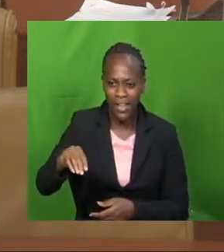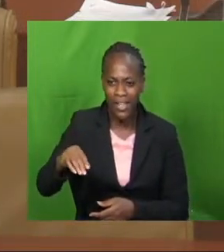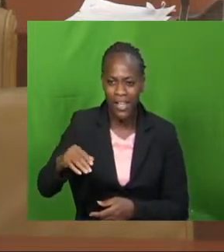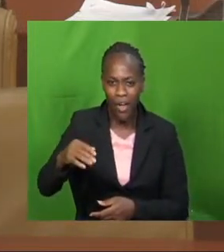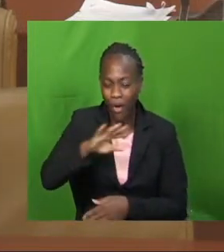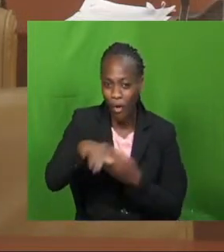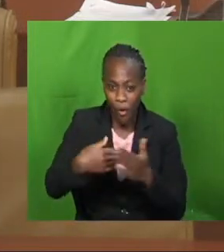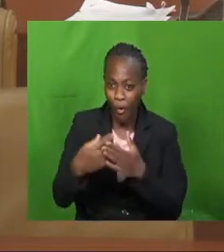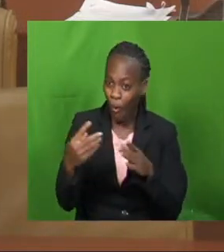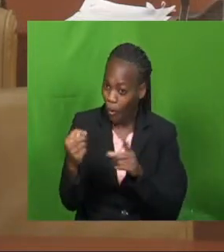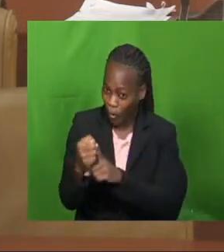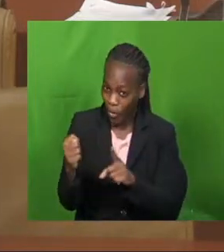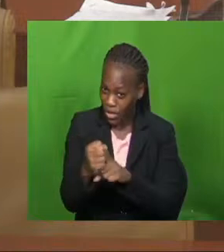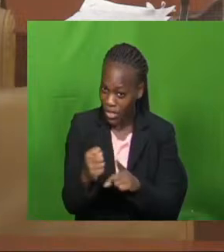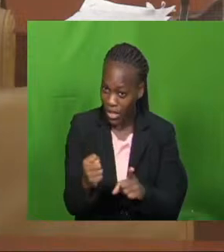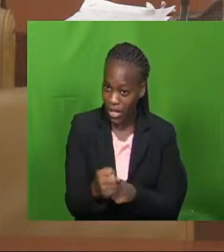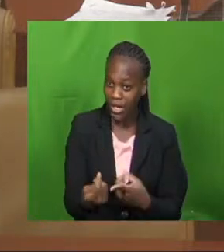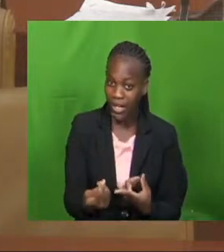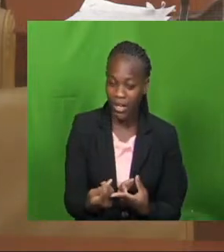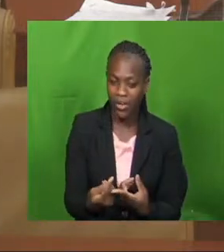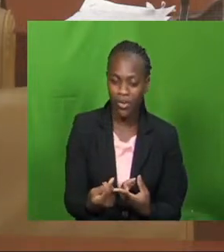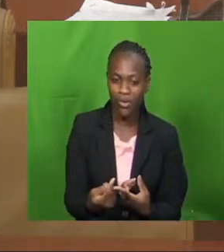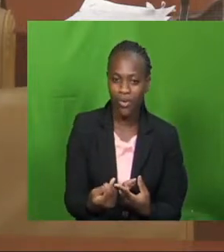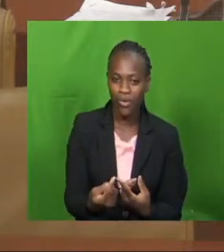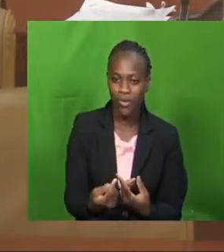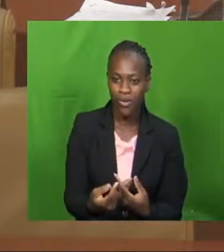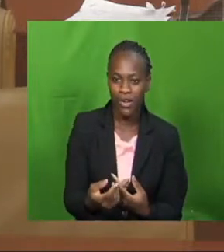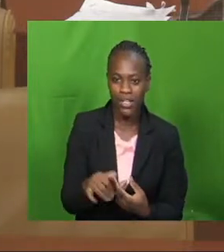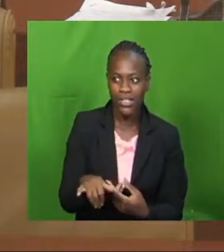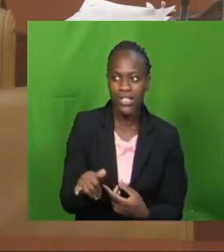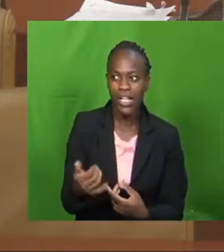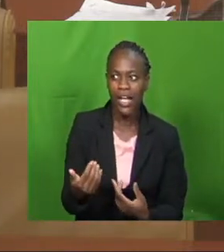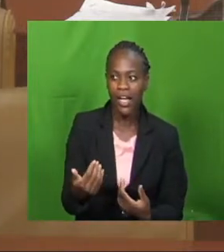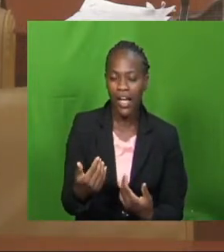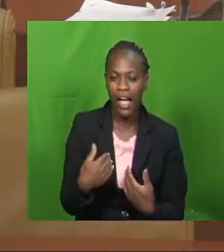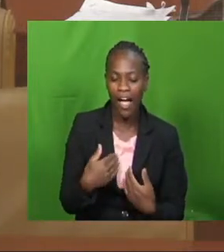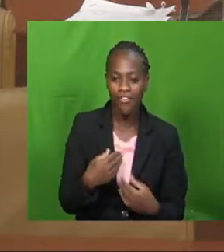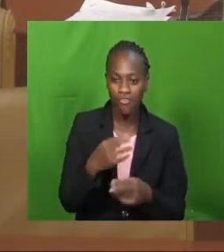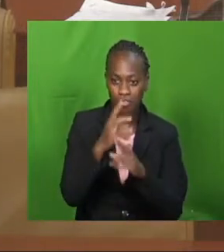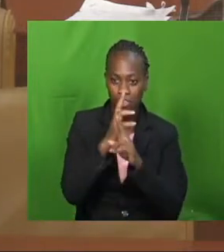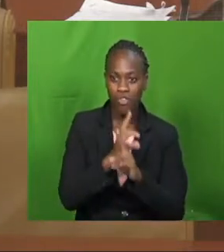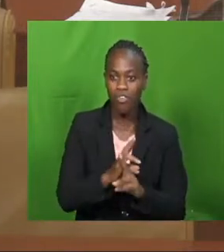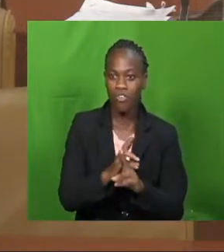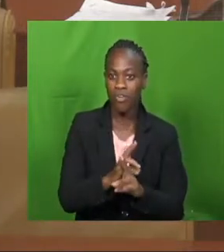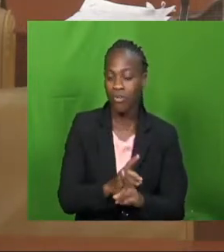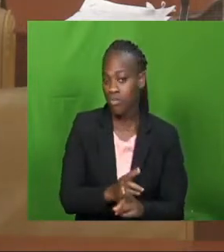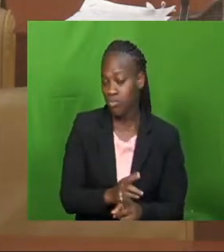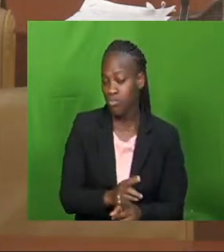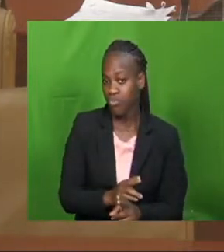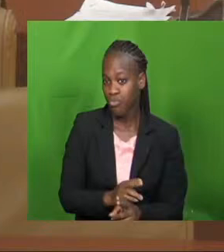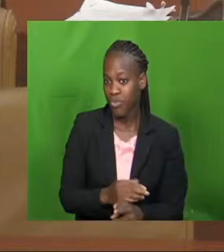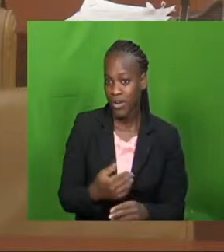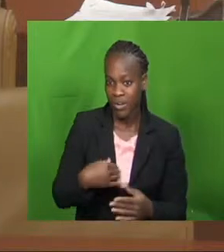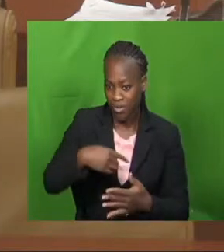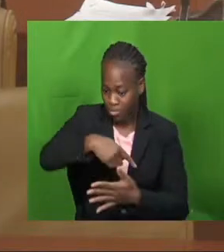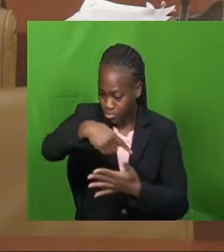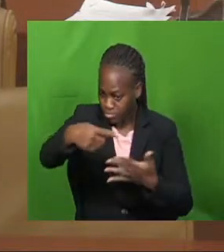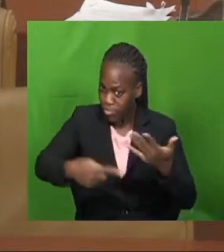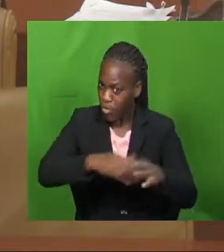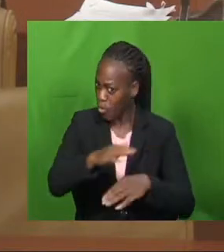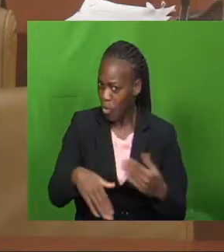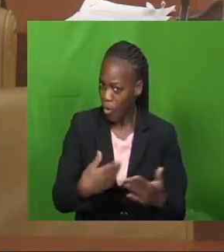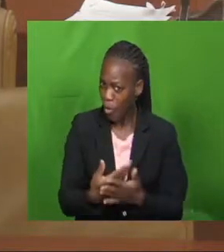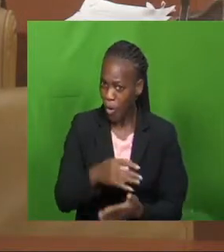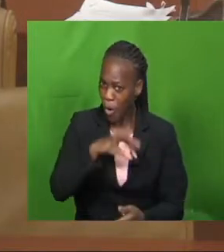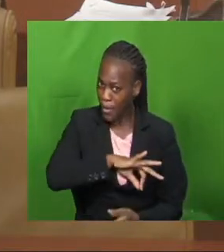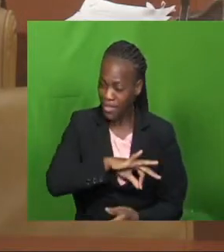town of the Honorable Member of Parliament for Takwa Shaim, Honorable George Mekuduka. So these towns are going to benefit. You can